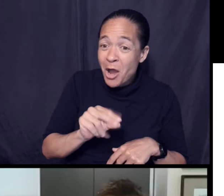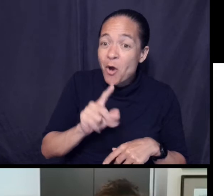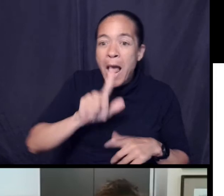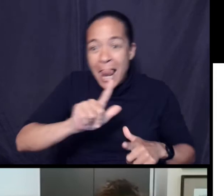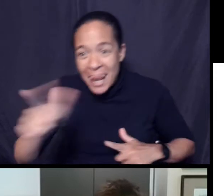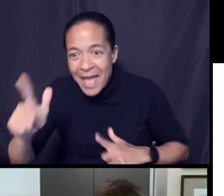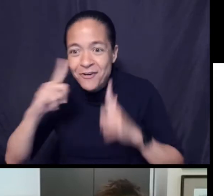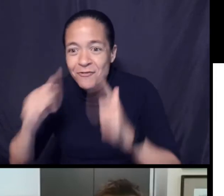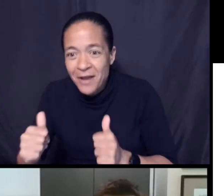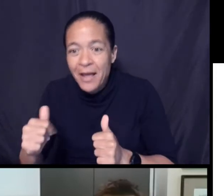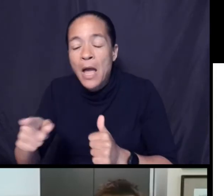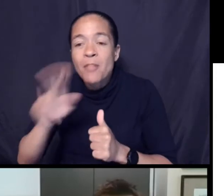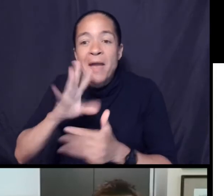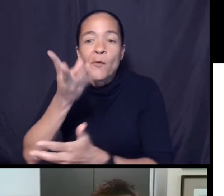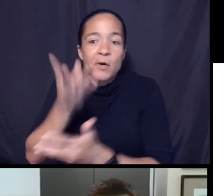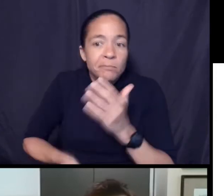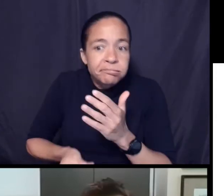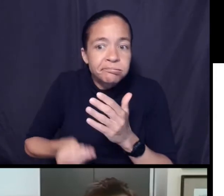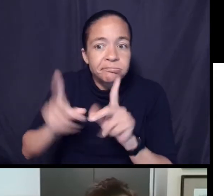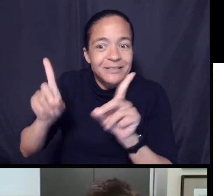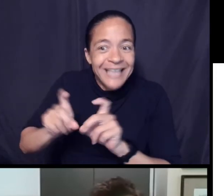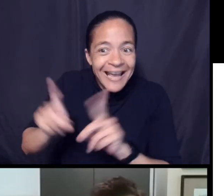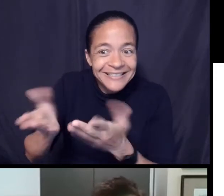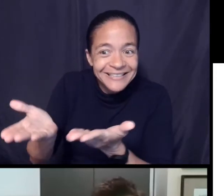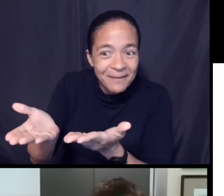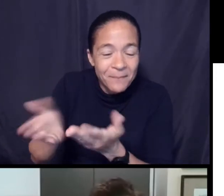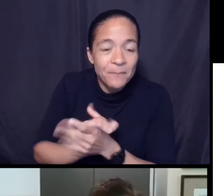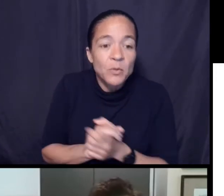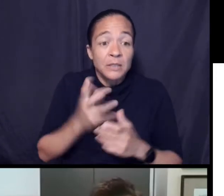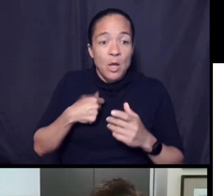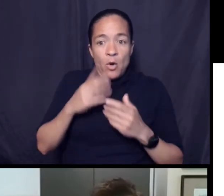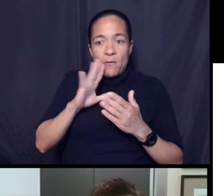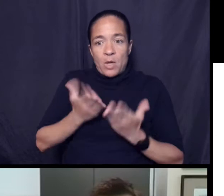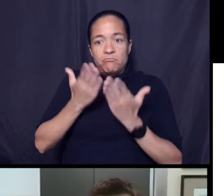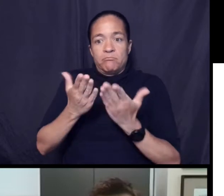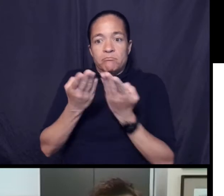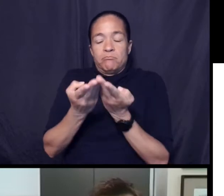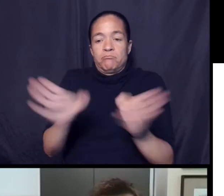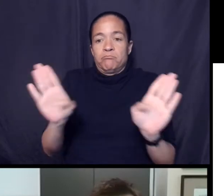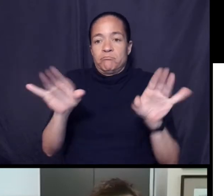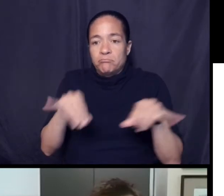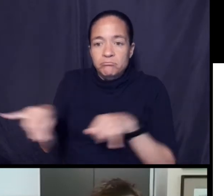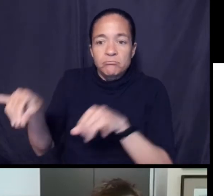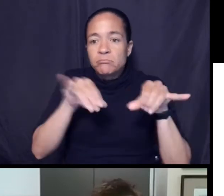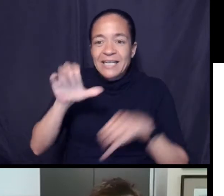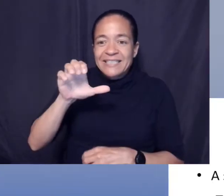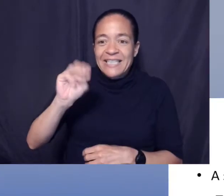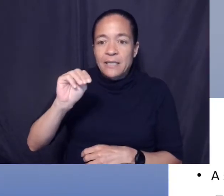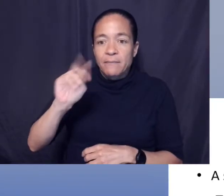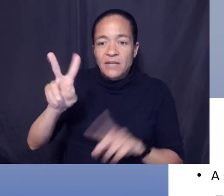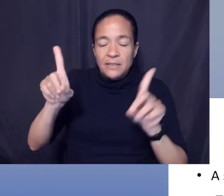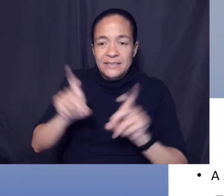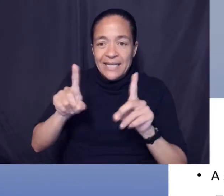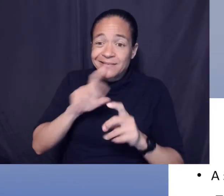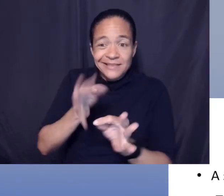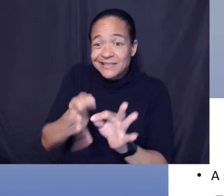missed. So if we propose to have universal CMV screening for all newborns in Kentucky, this